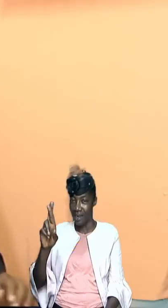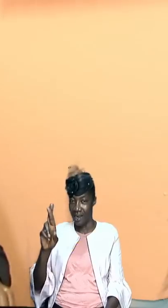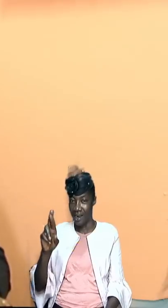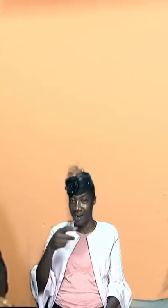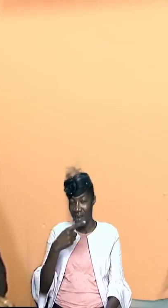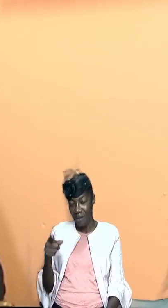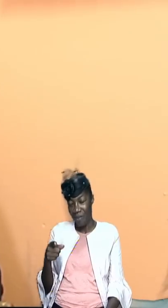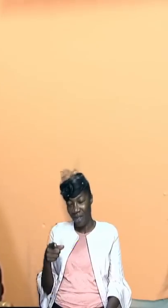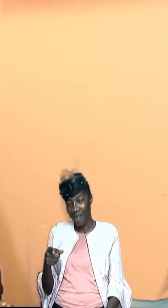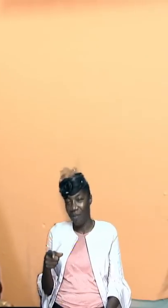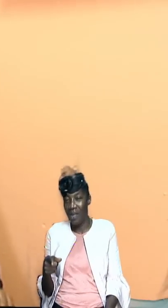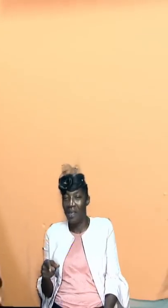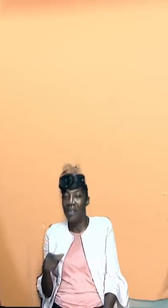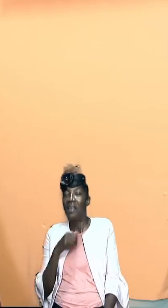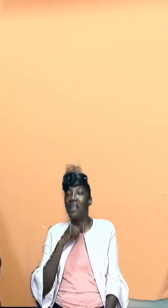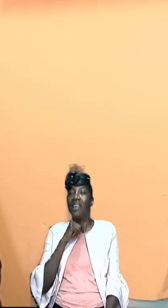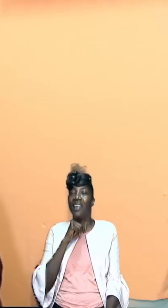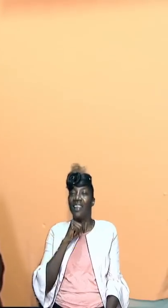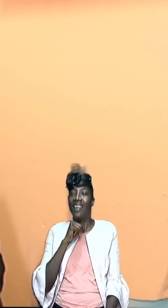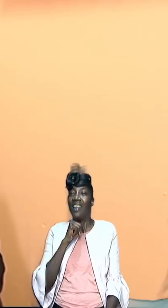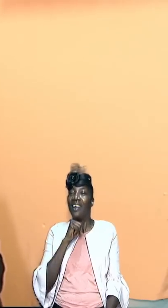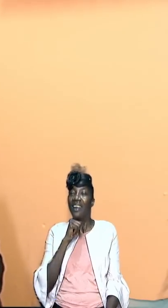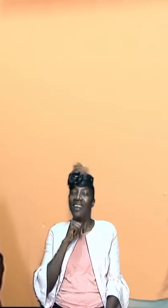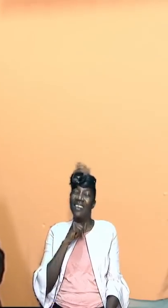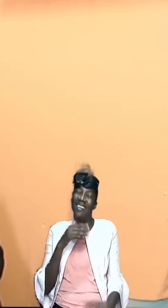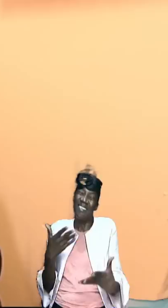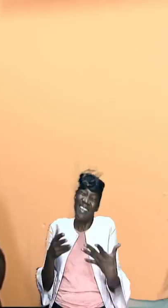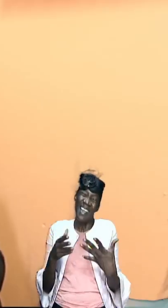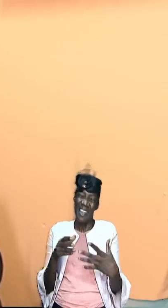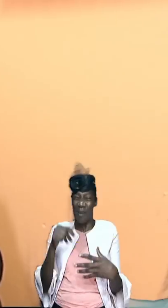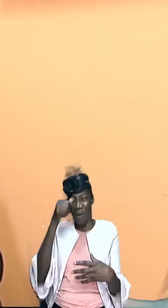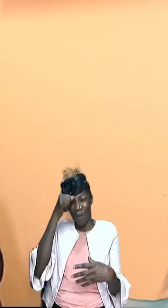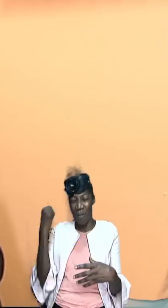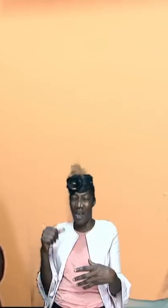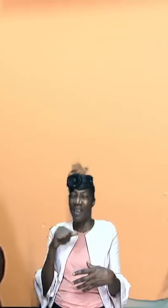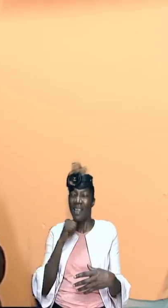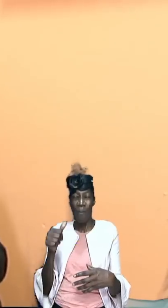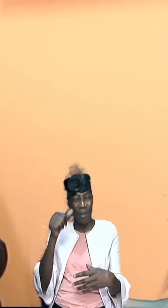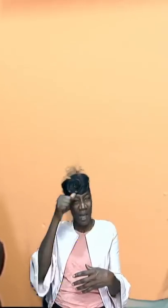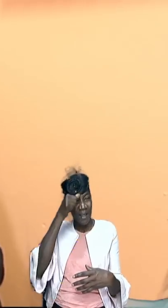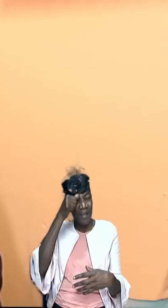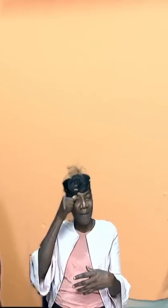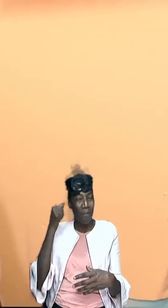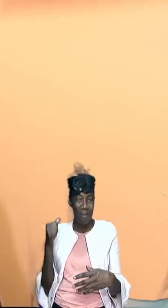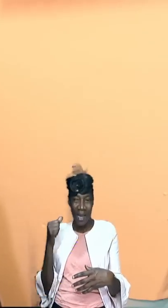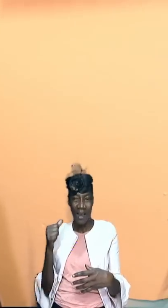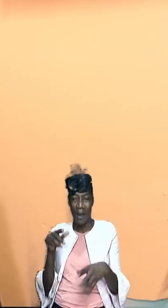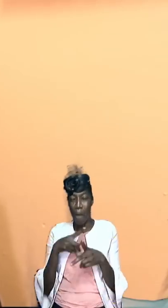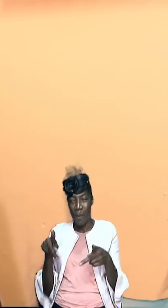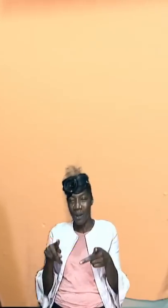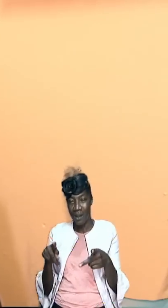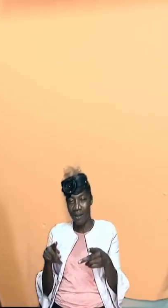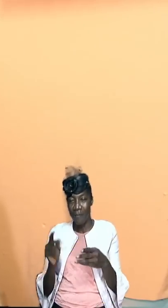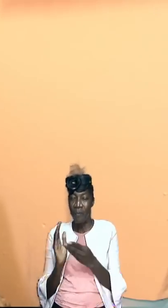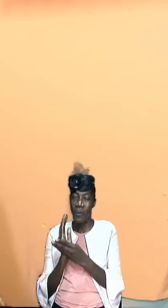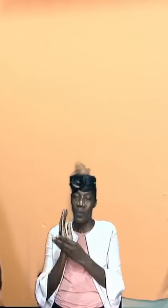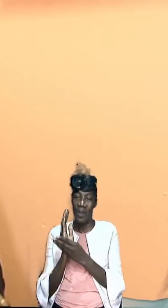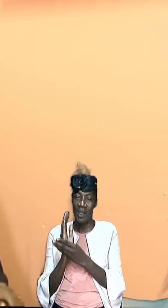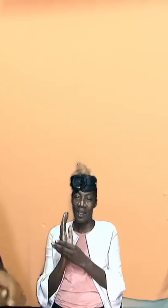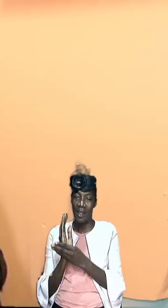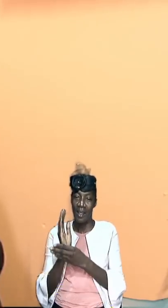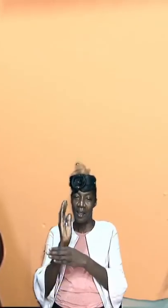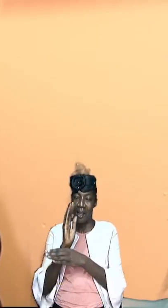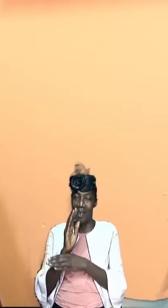really dark brown. And you have a few like him in his complexion, even a little darker, you're not